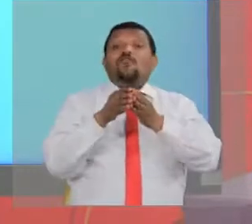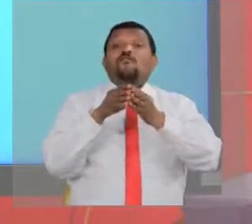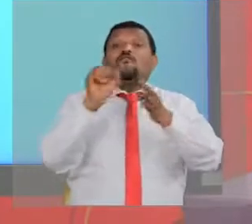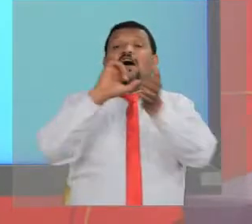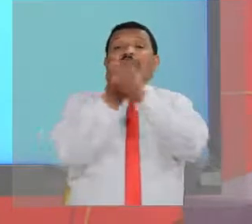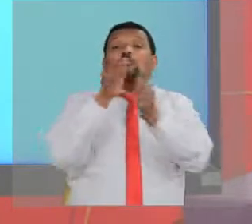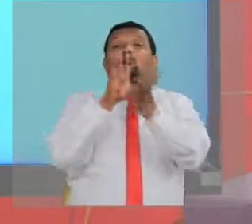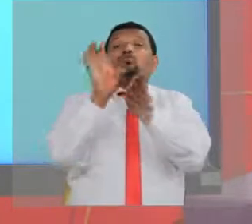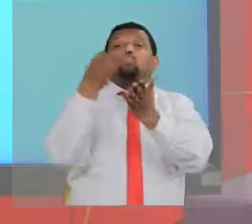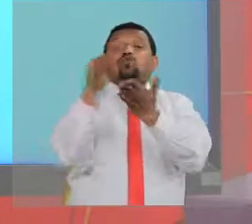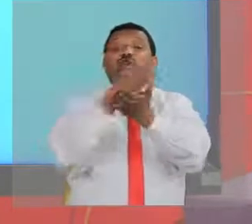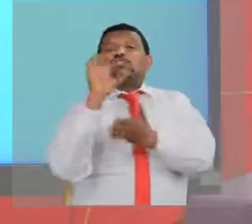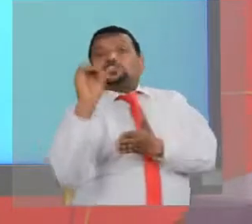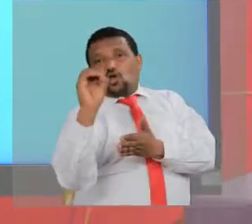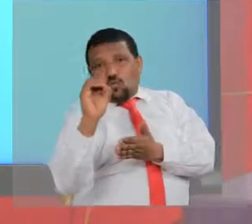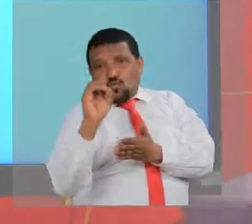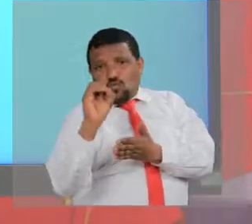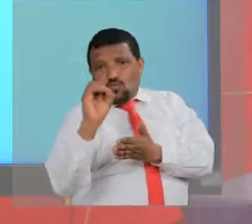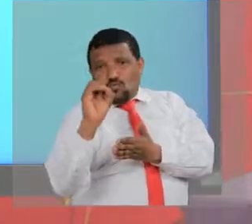0.